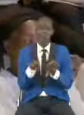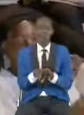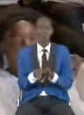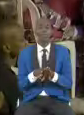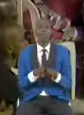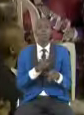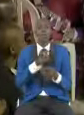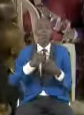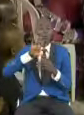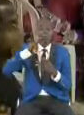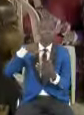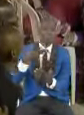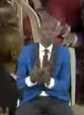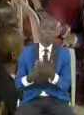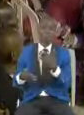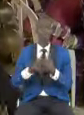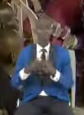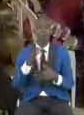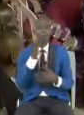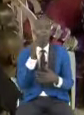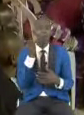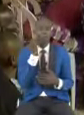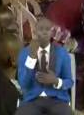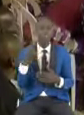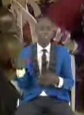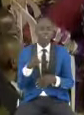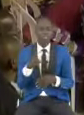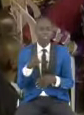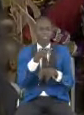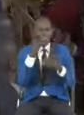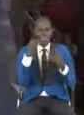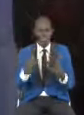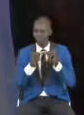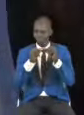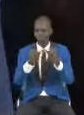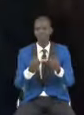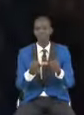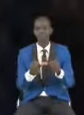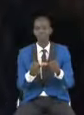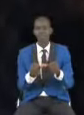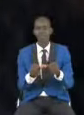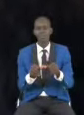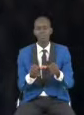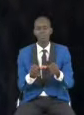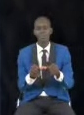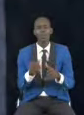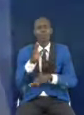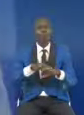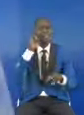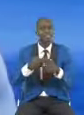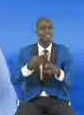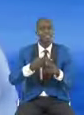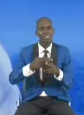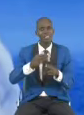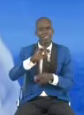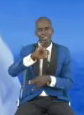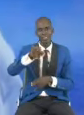home, they now continued. They said, Jerry. He said,